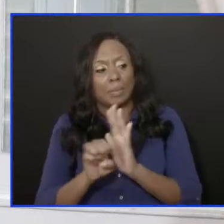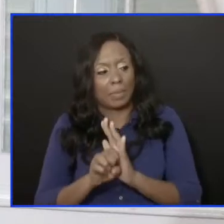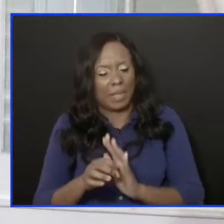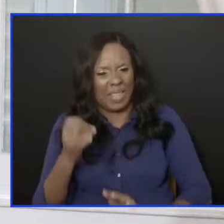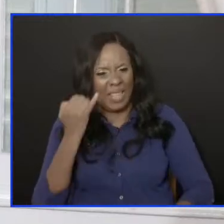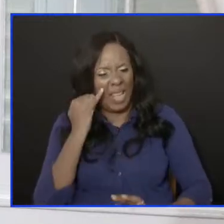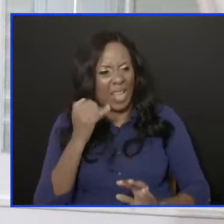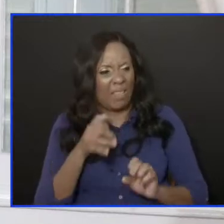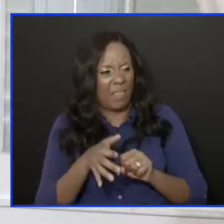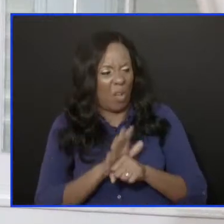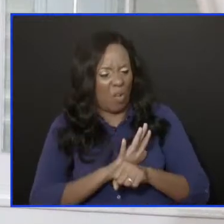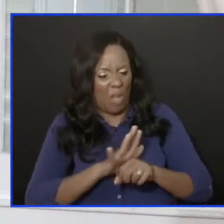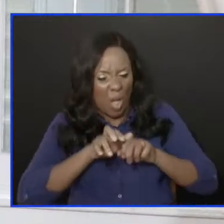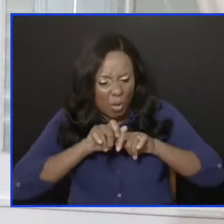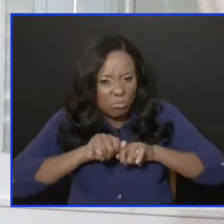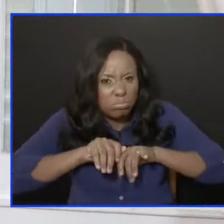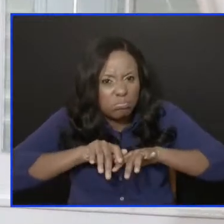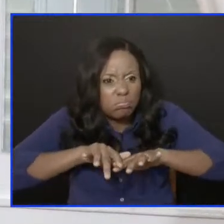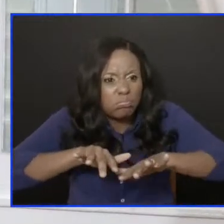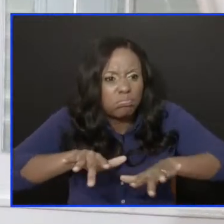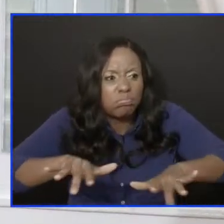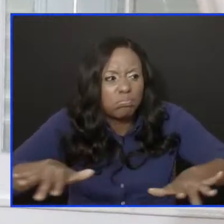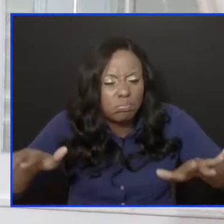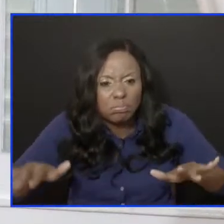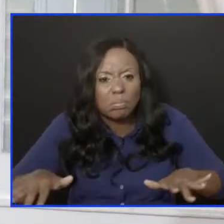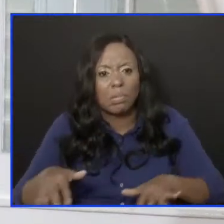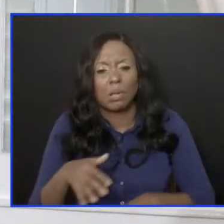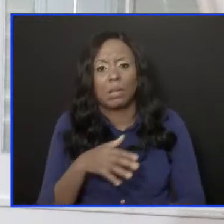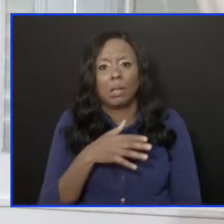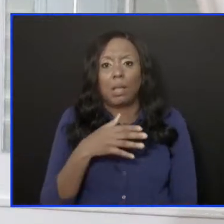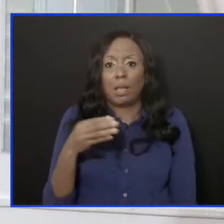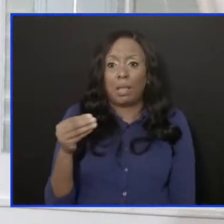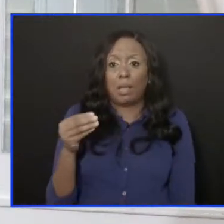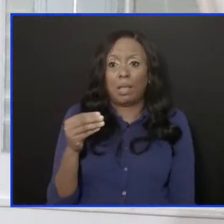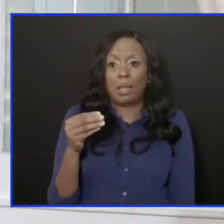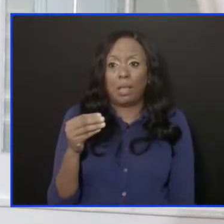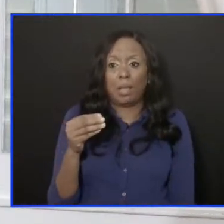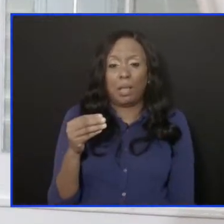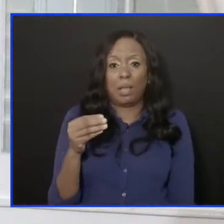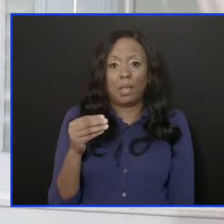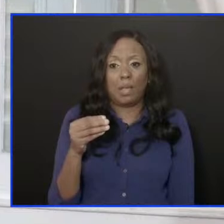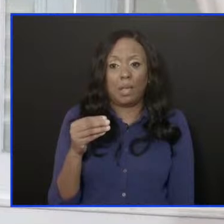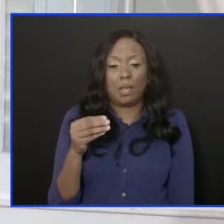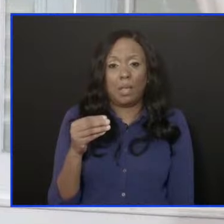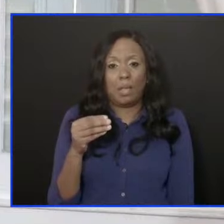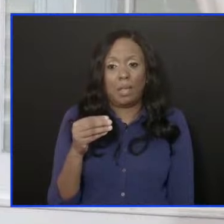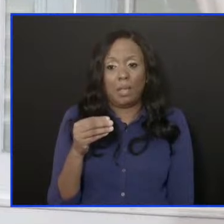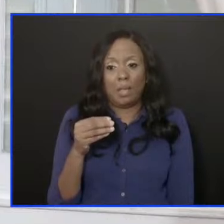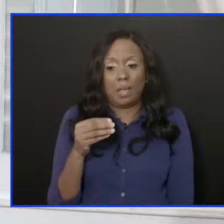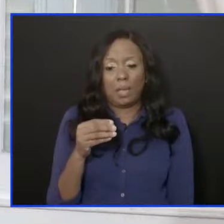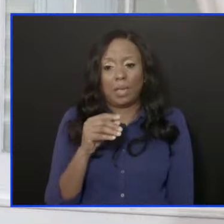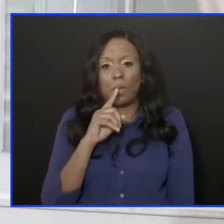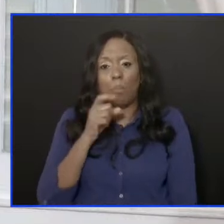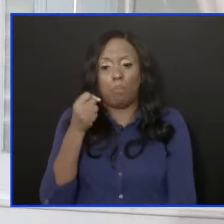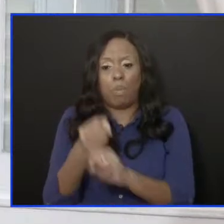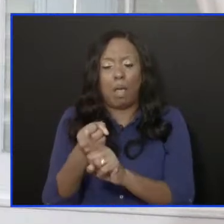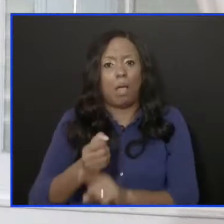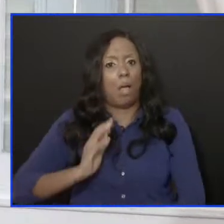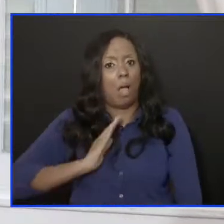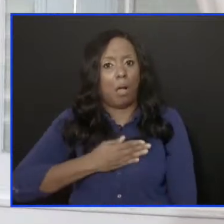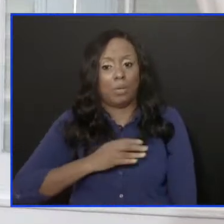involve large numbers of staff, then we are going to be in significant problems.